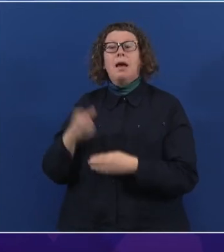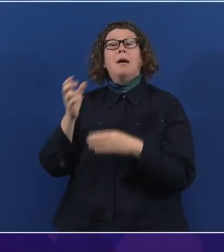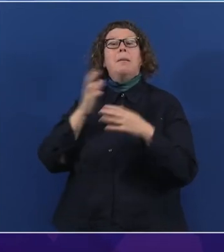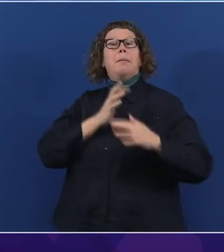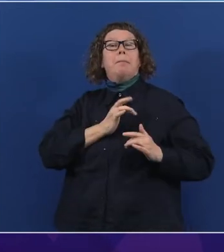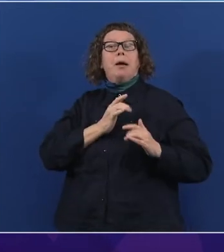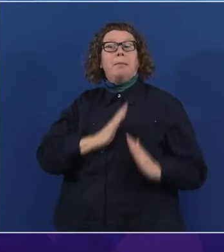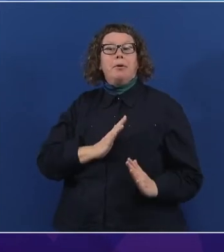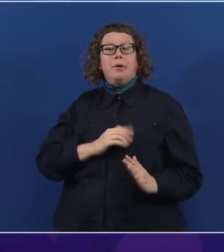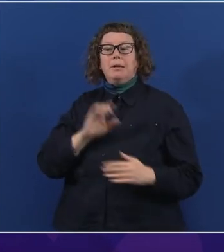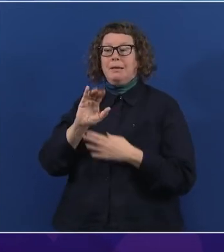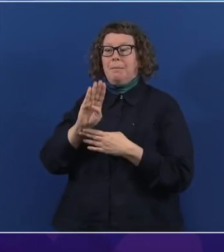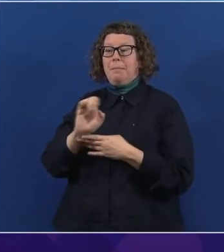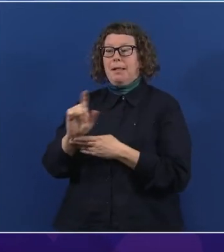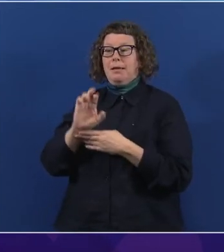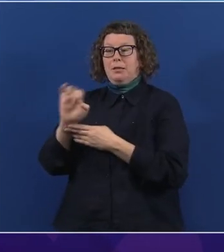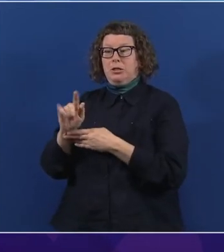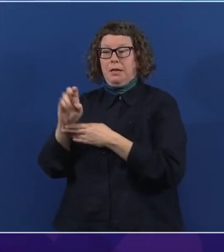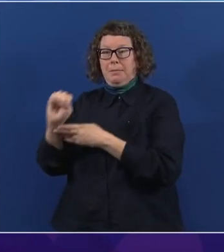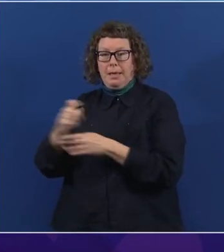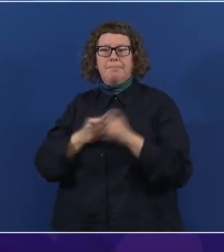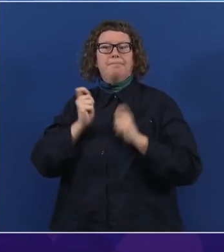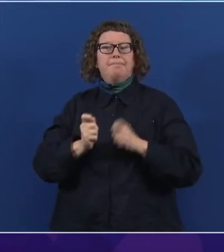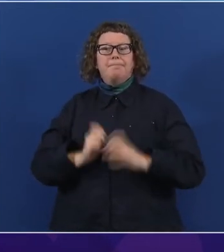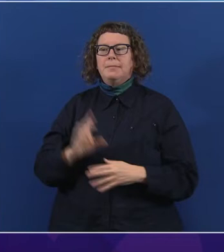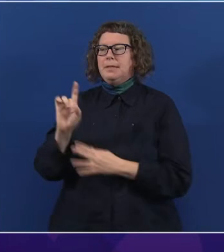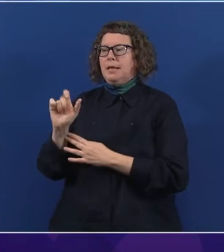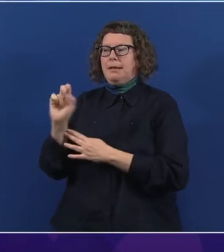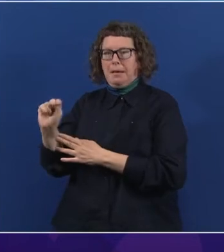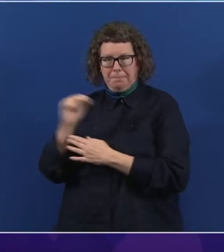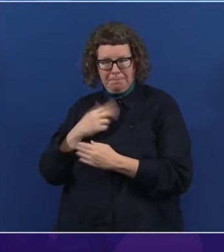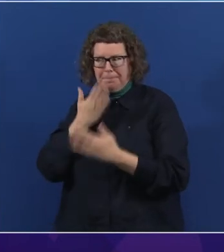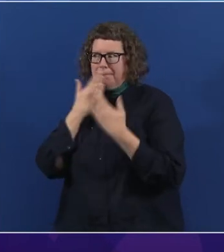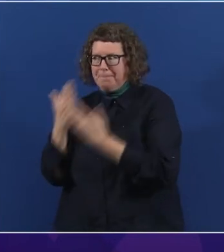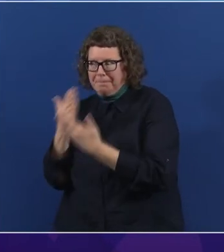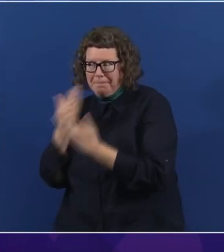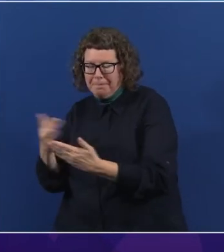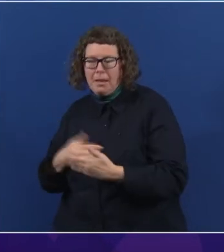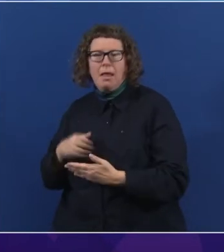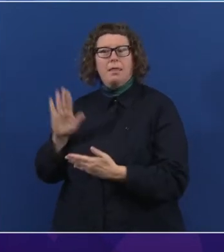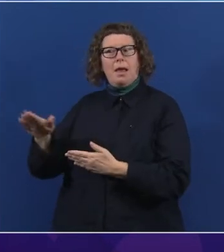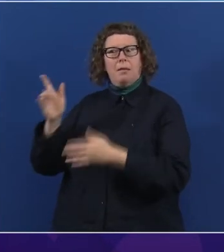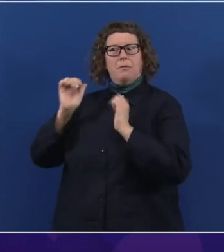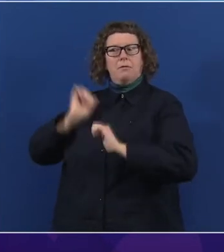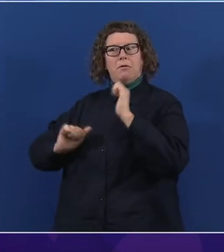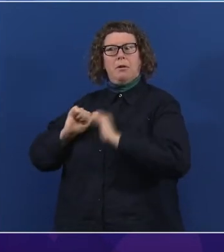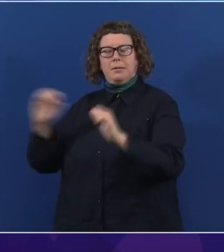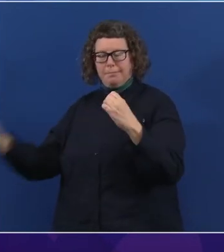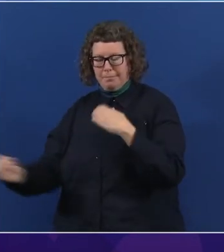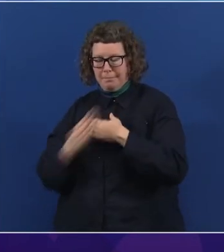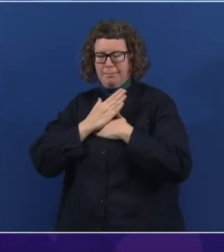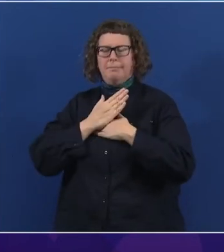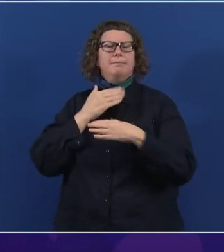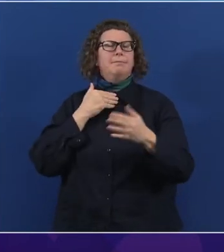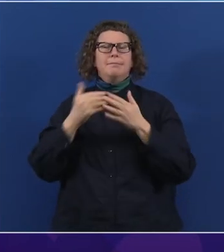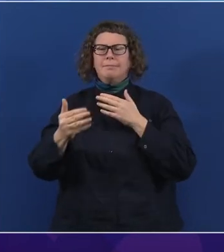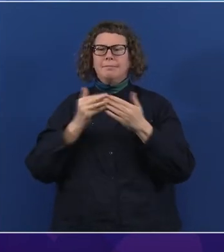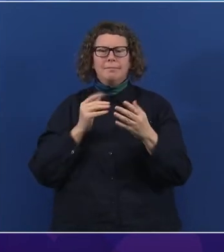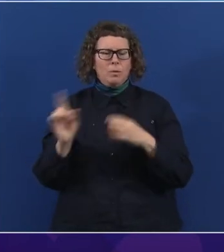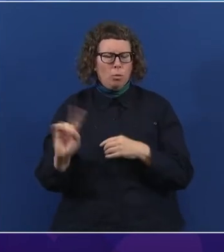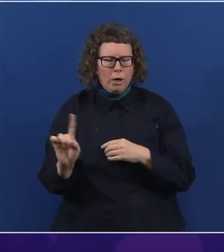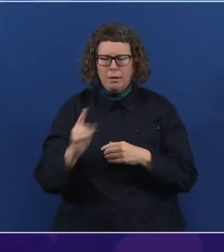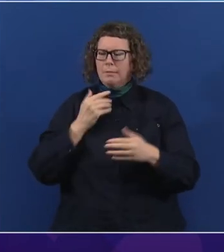pipers, Bill and Jeannie Hawes, and drummer Duncan Picard. These powerful performances remind us how experiences